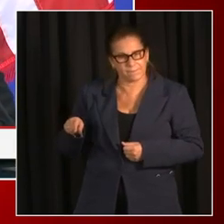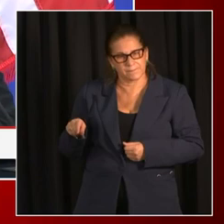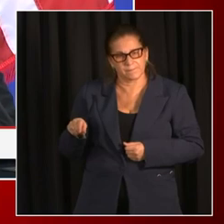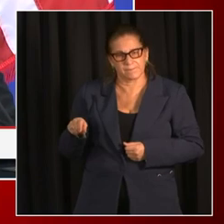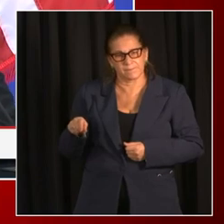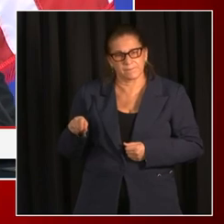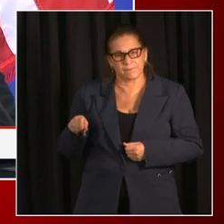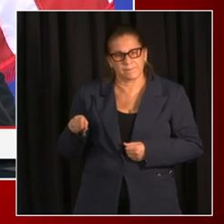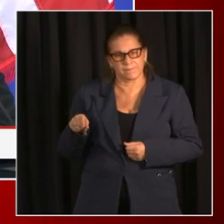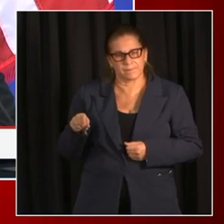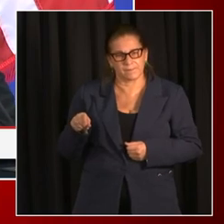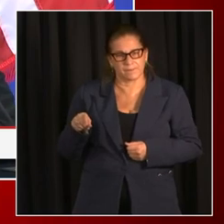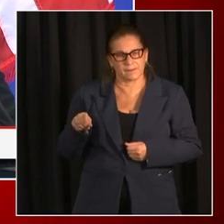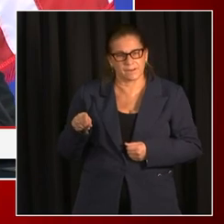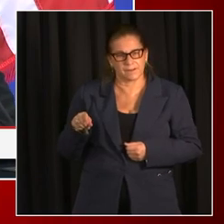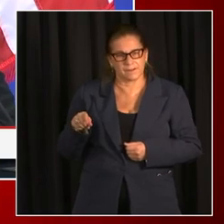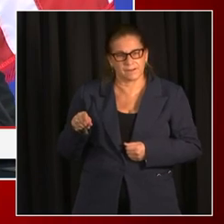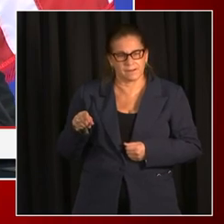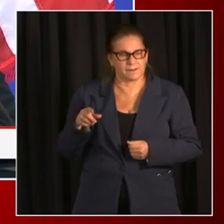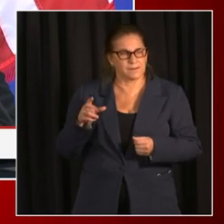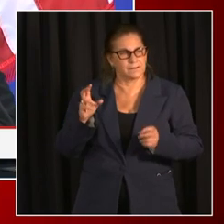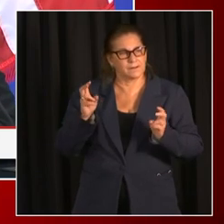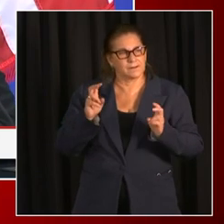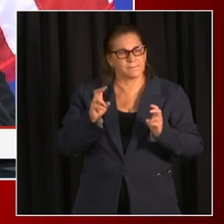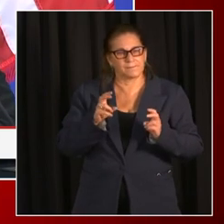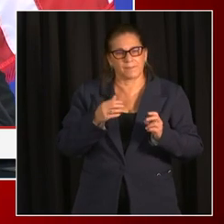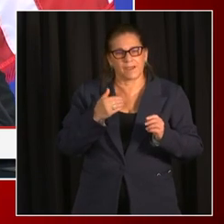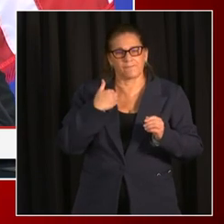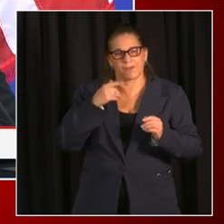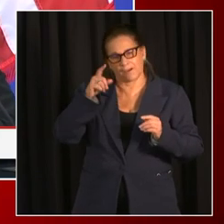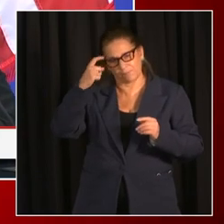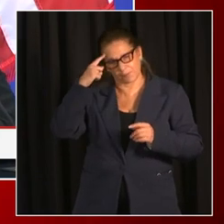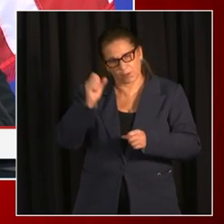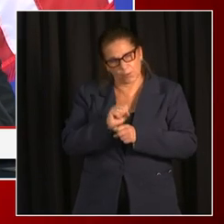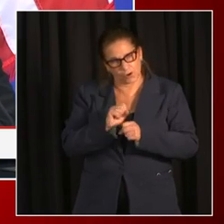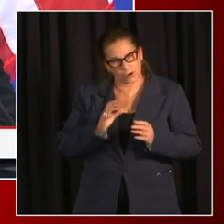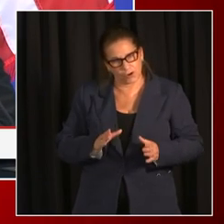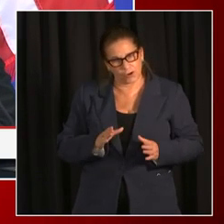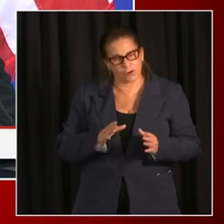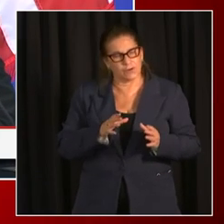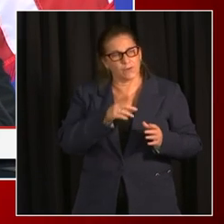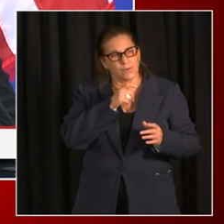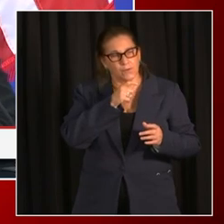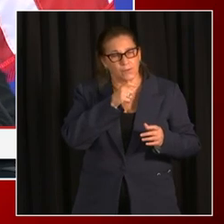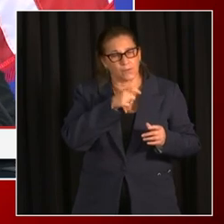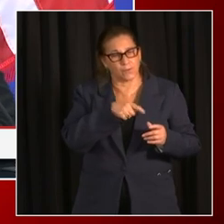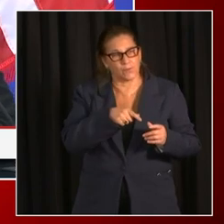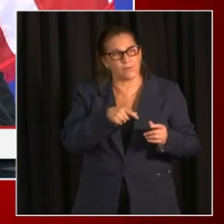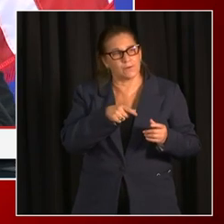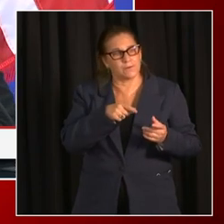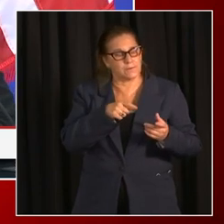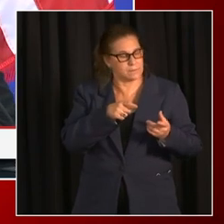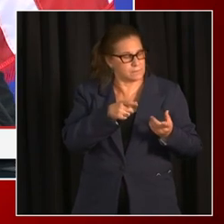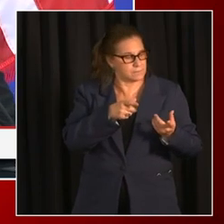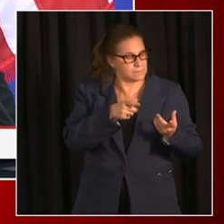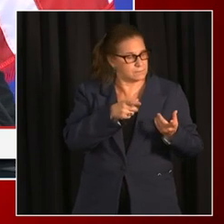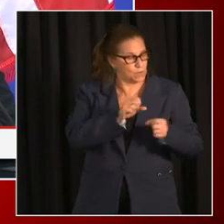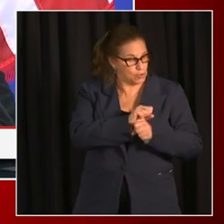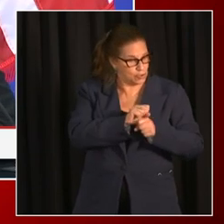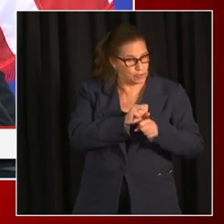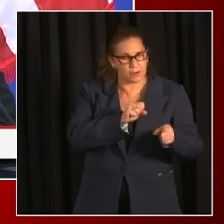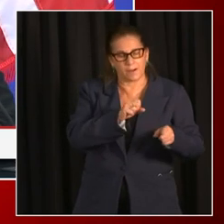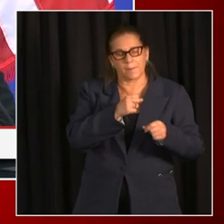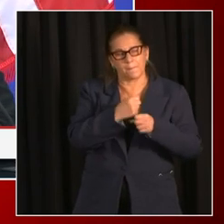core of government workers who can be available for election day and early vote to assist